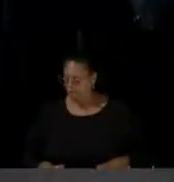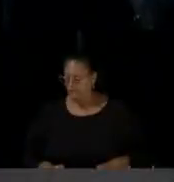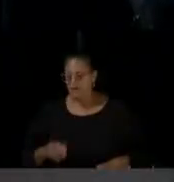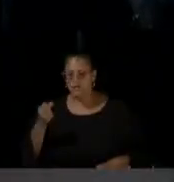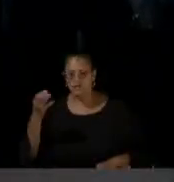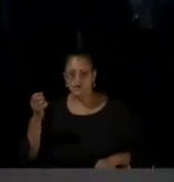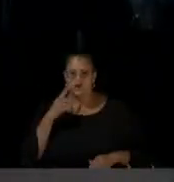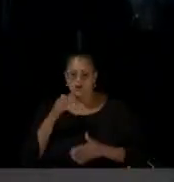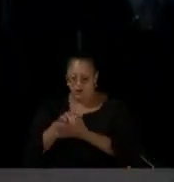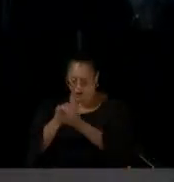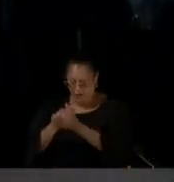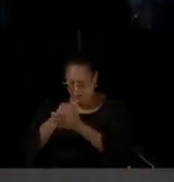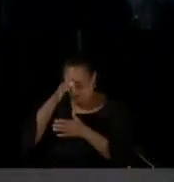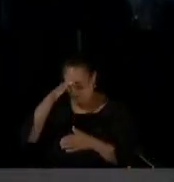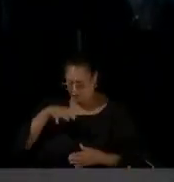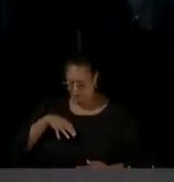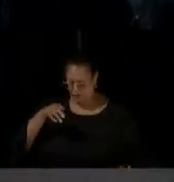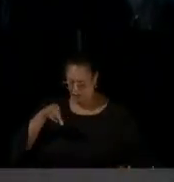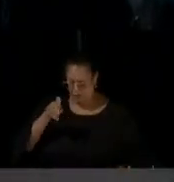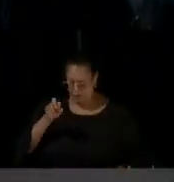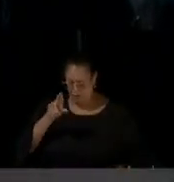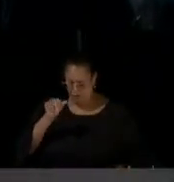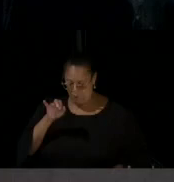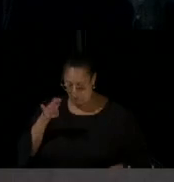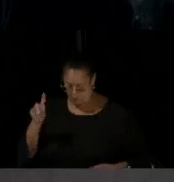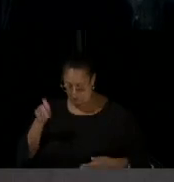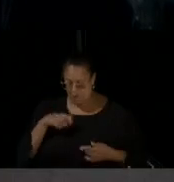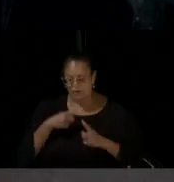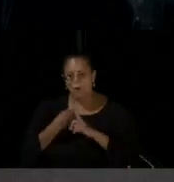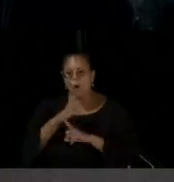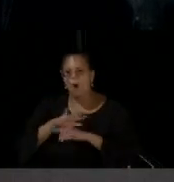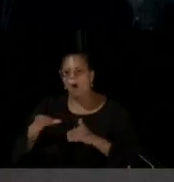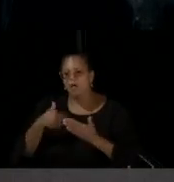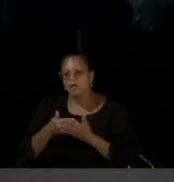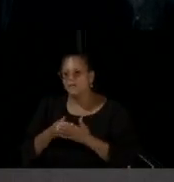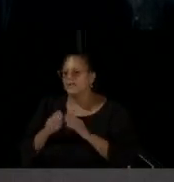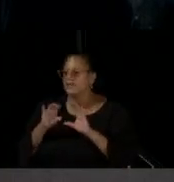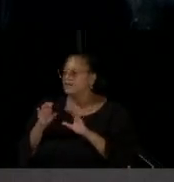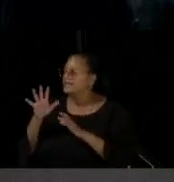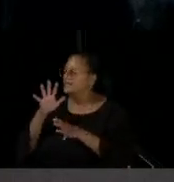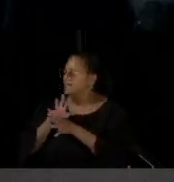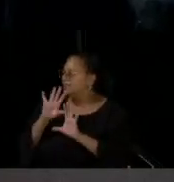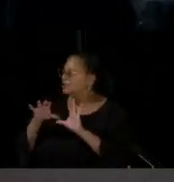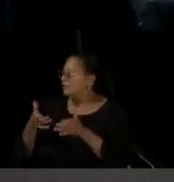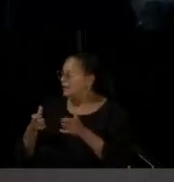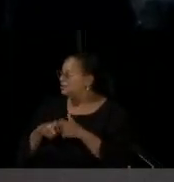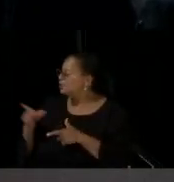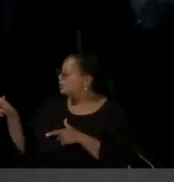So congratulations, Mr. Perot, on behalf of the entire senior class. You deserve it.